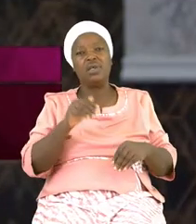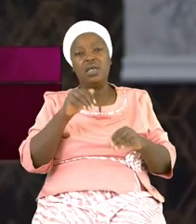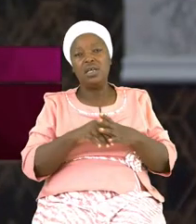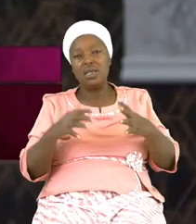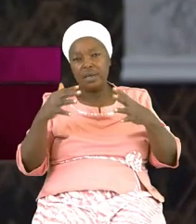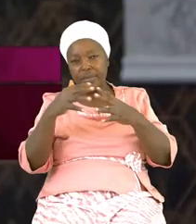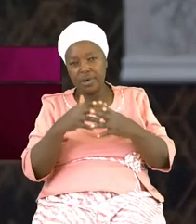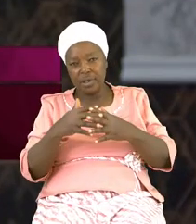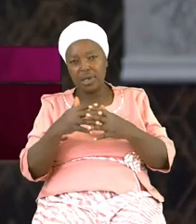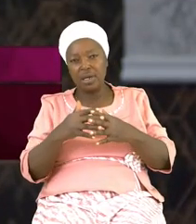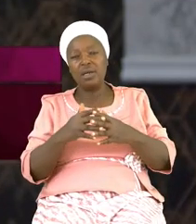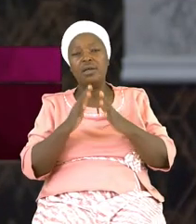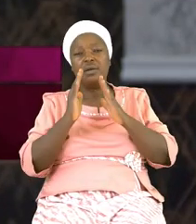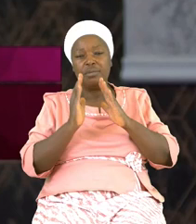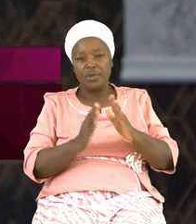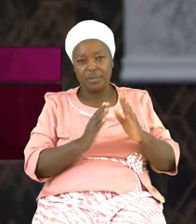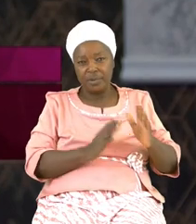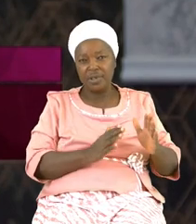New Zealand, get ready.